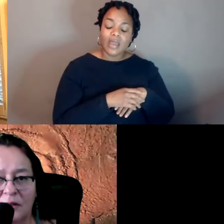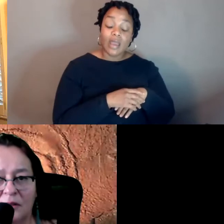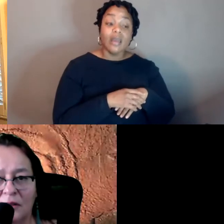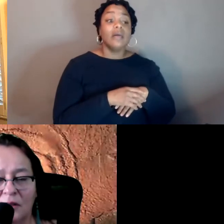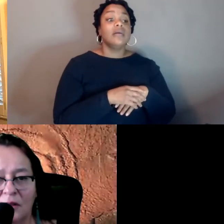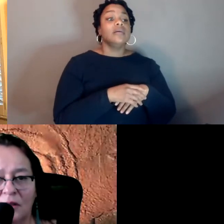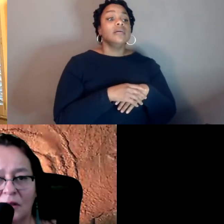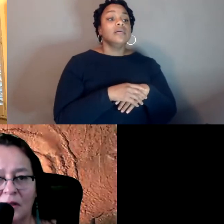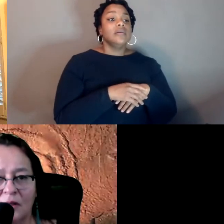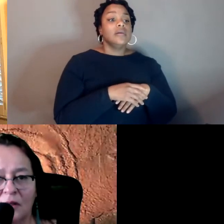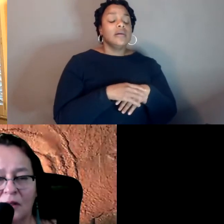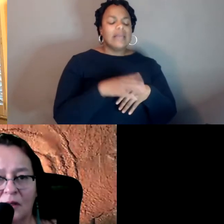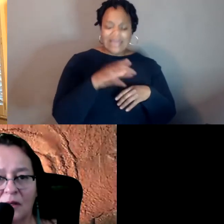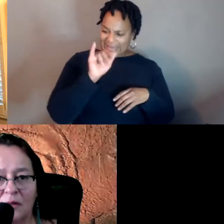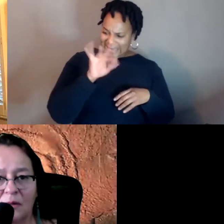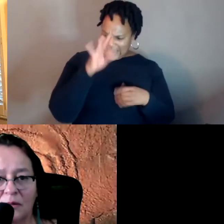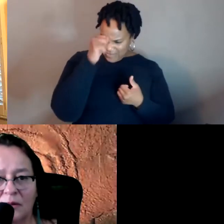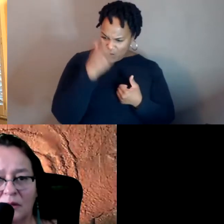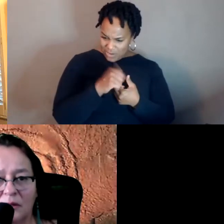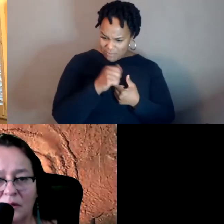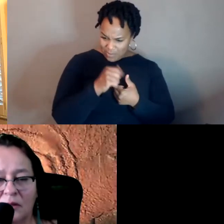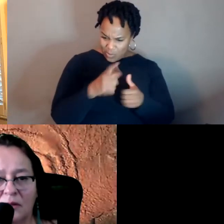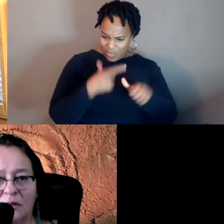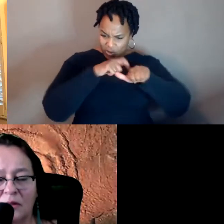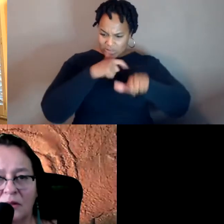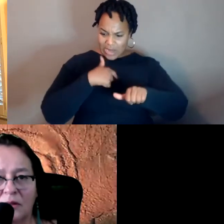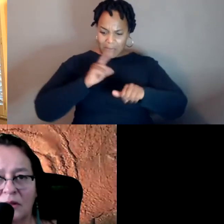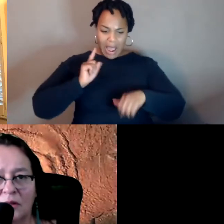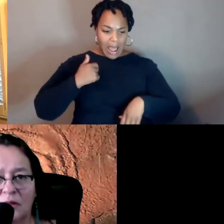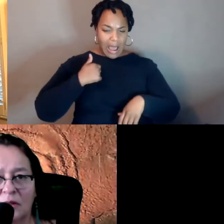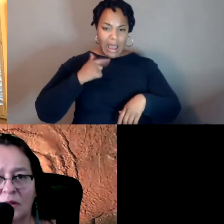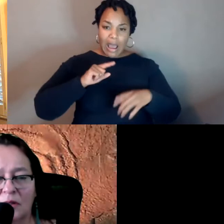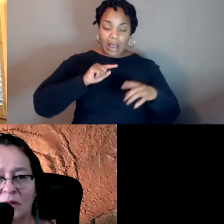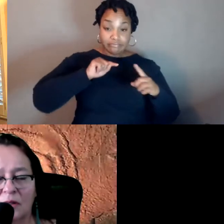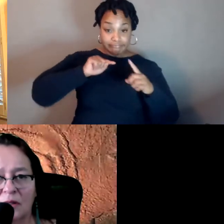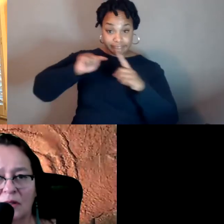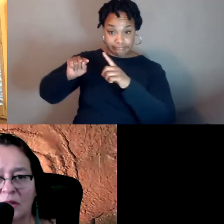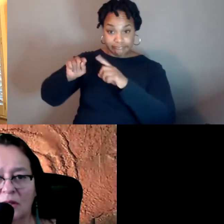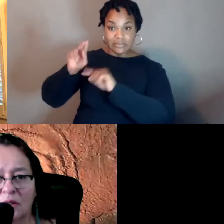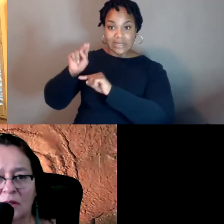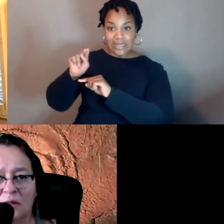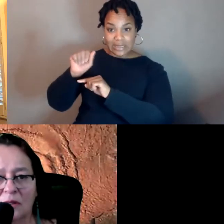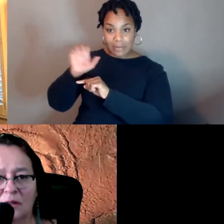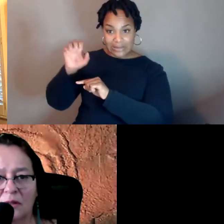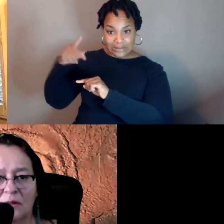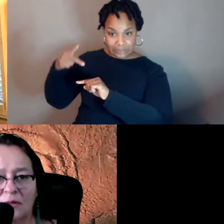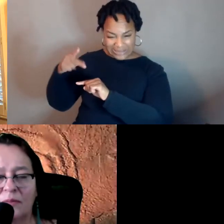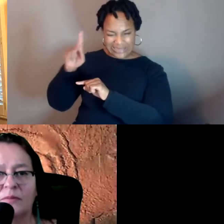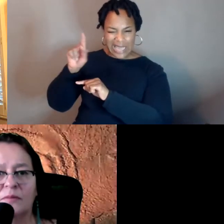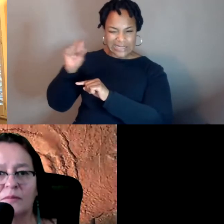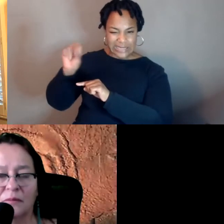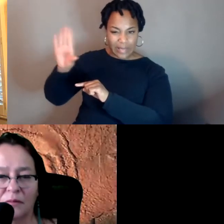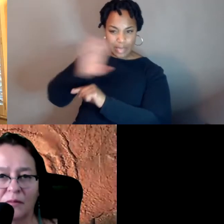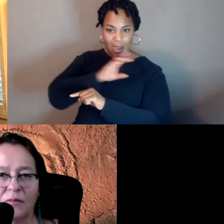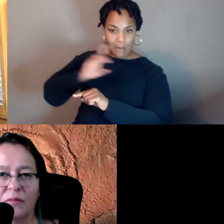board of the Kansas City branch of the NAACP is that we had spent over